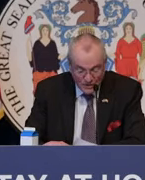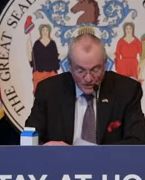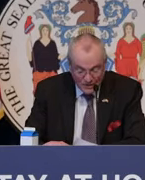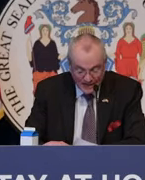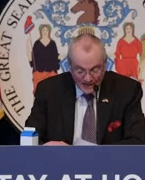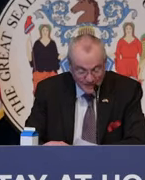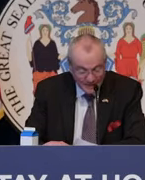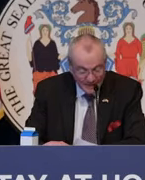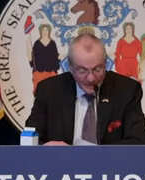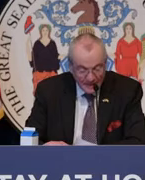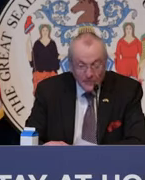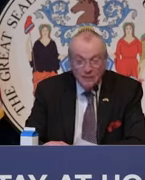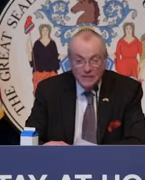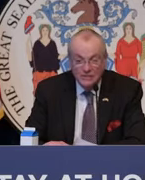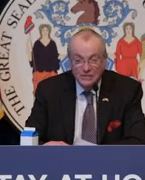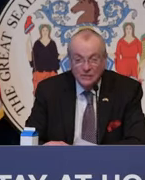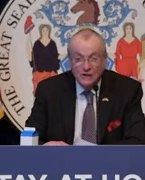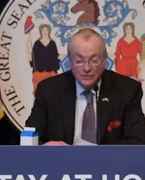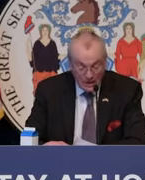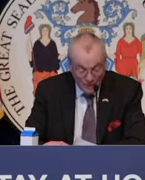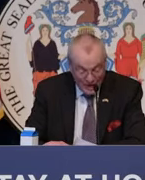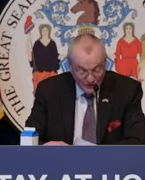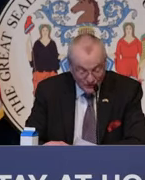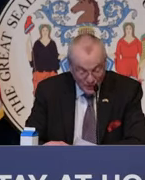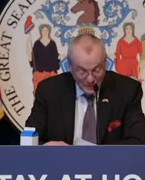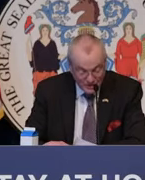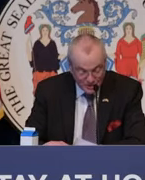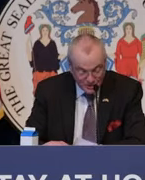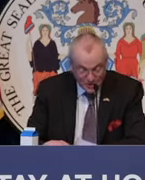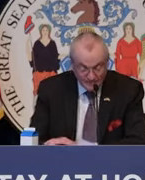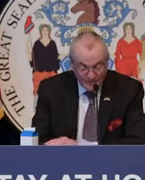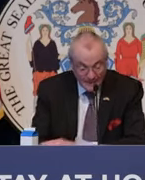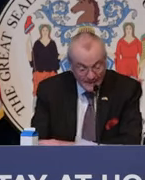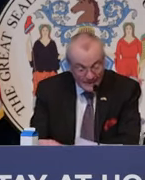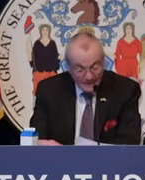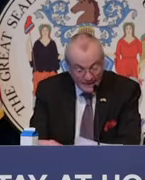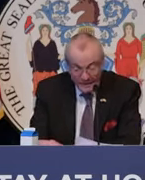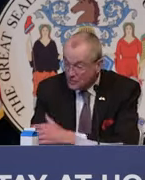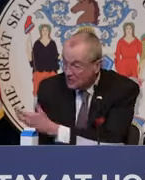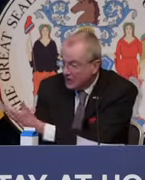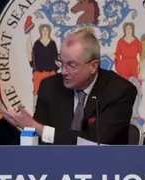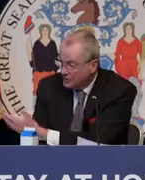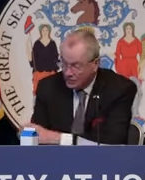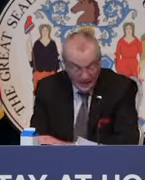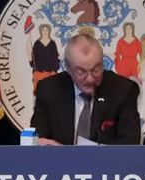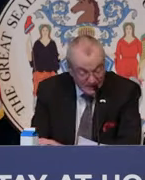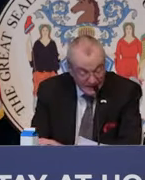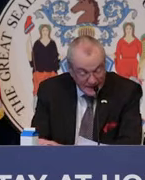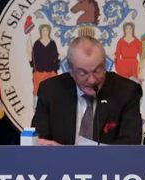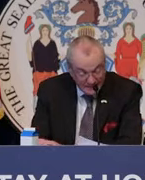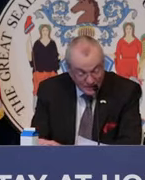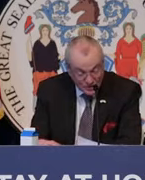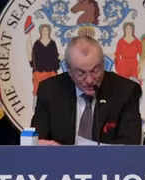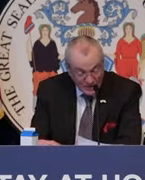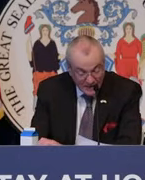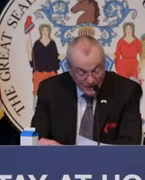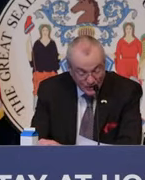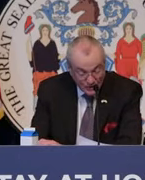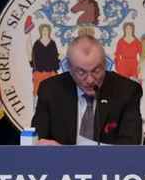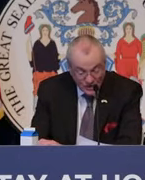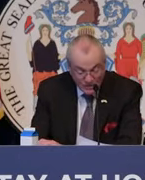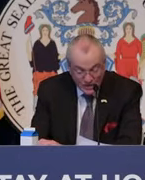the most recent data. The positivity rate statewide is 26%. And as we've noted, Judy and Ed and